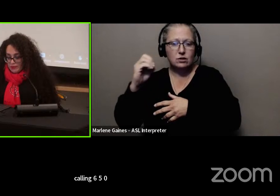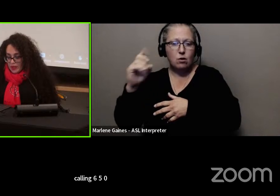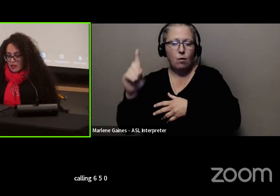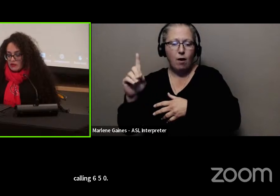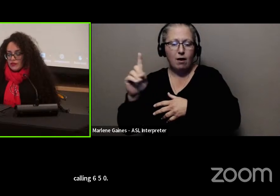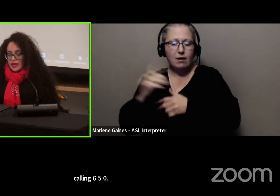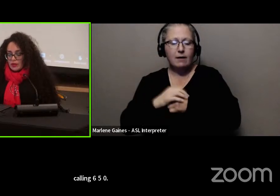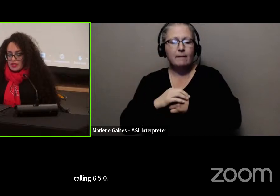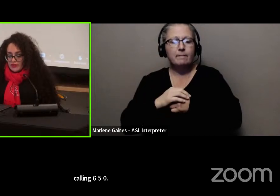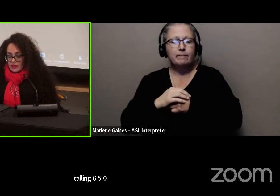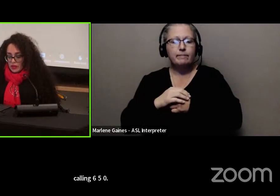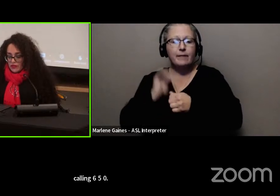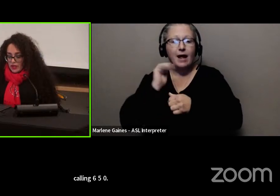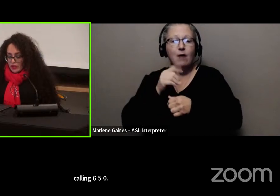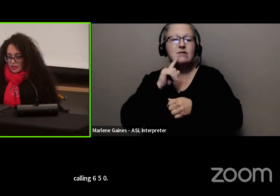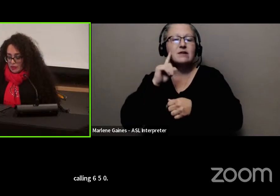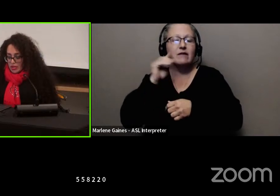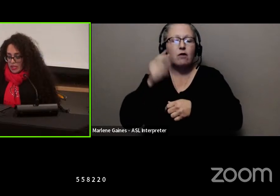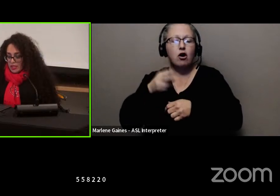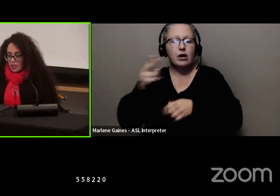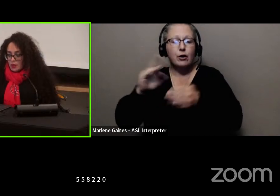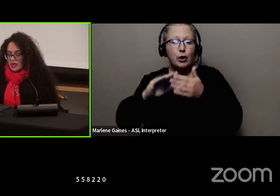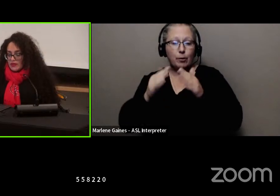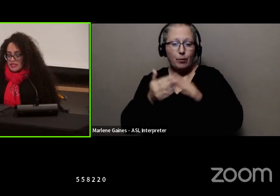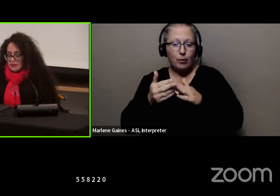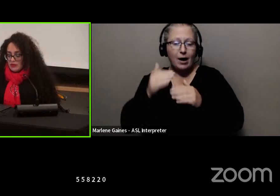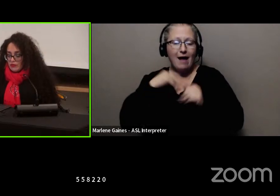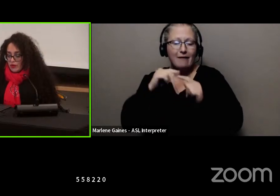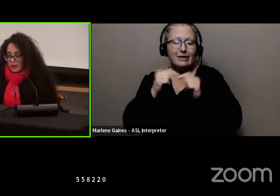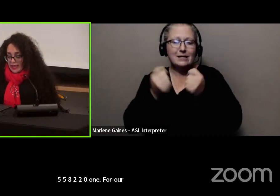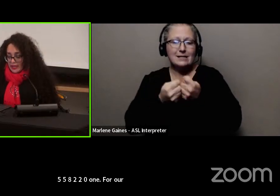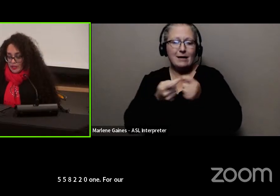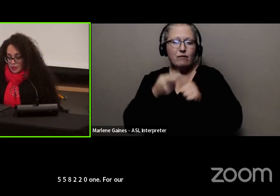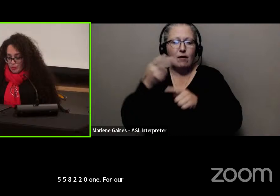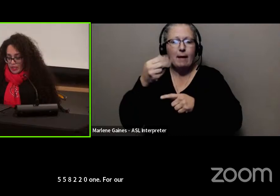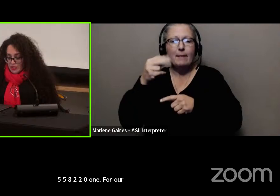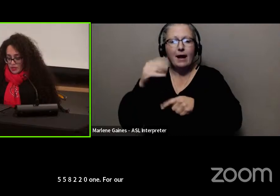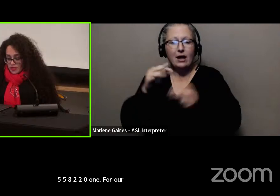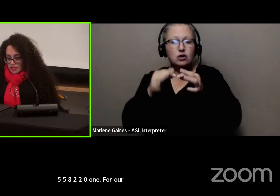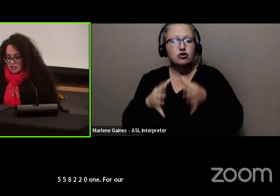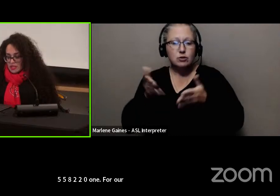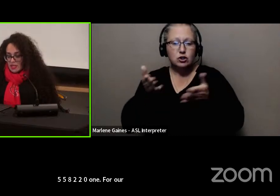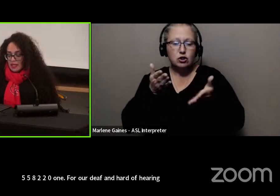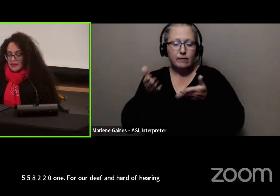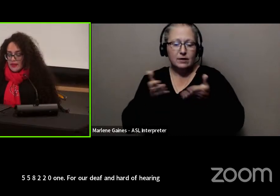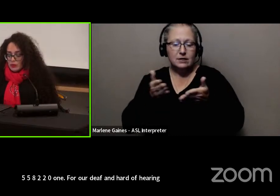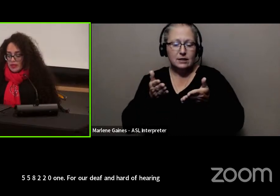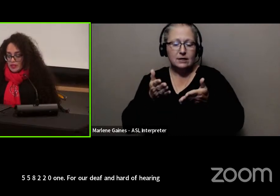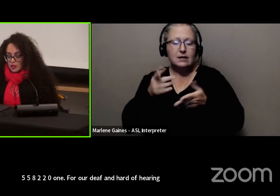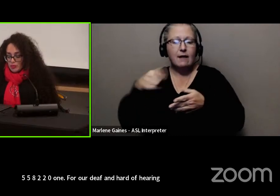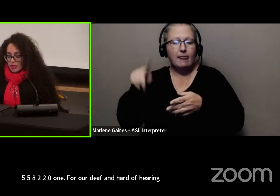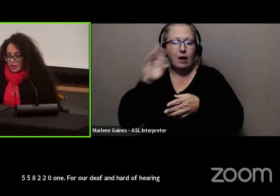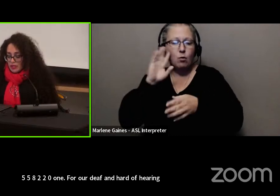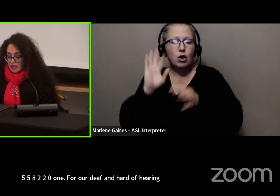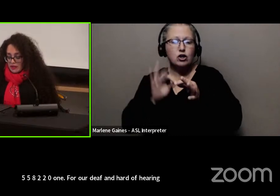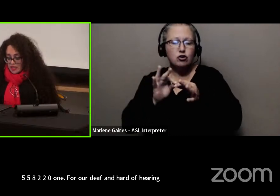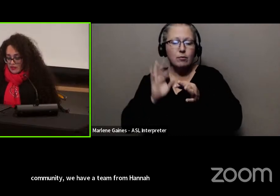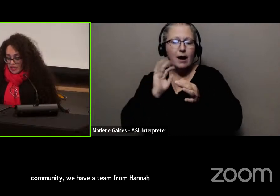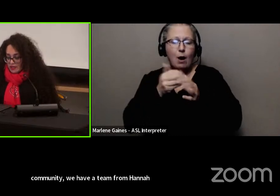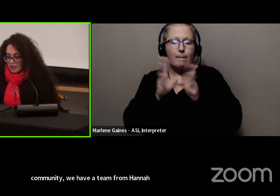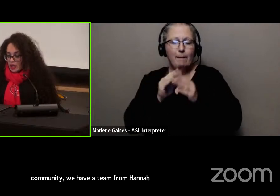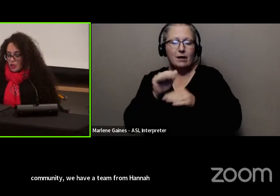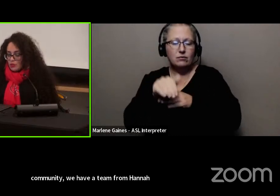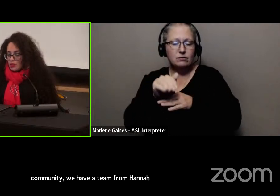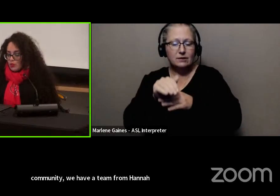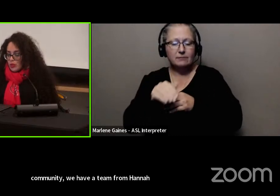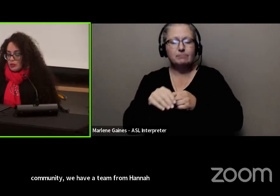650-558-2201. For our deaf and hard of hearing community, we have a team from Hannah Interpreting Services, and they will be interpreting our meeting this